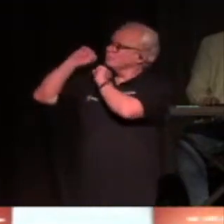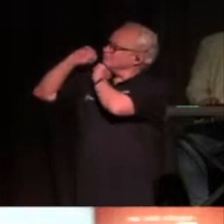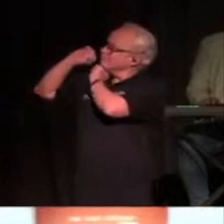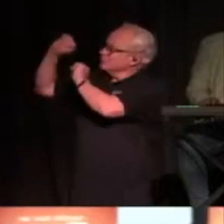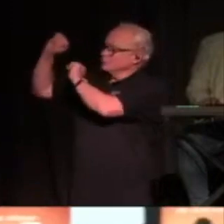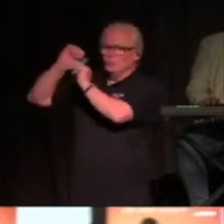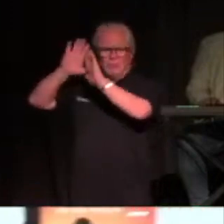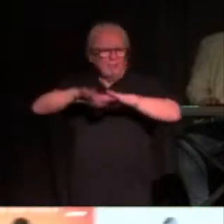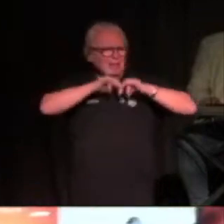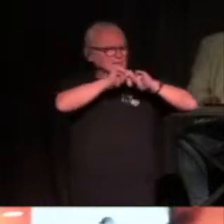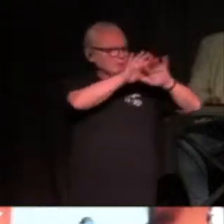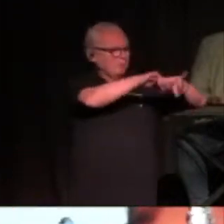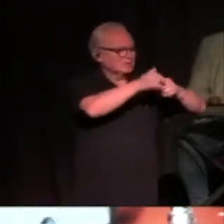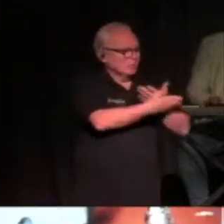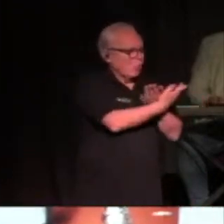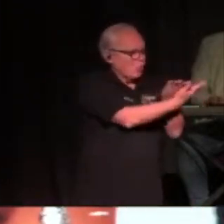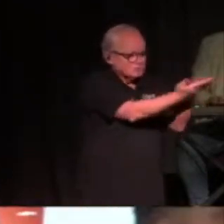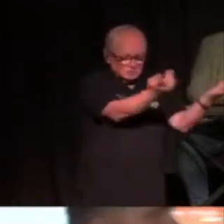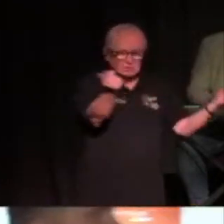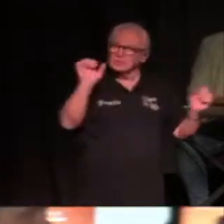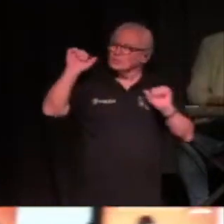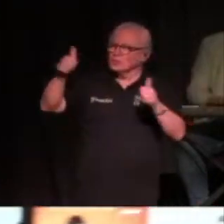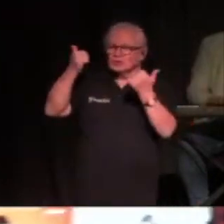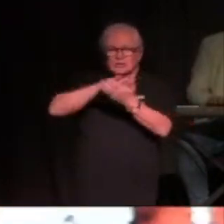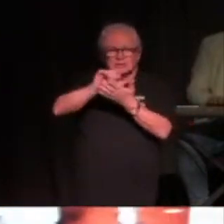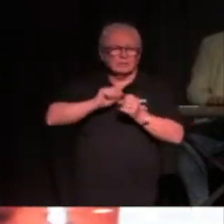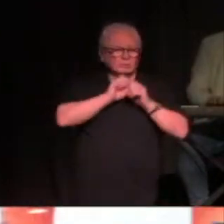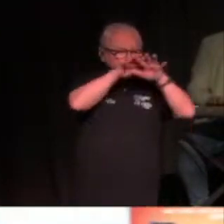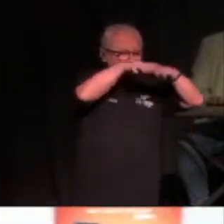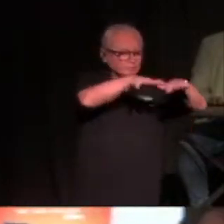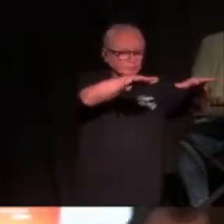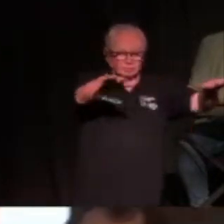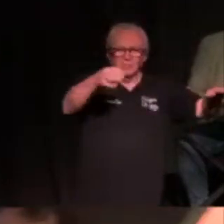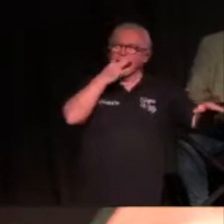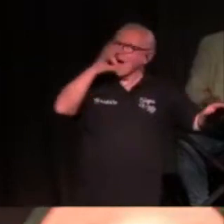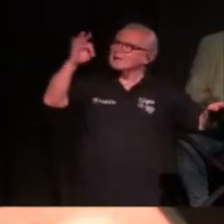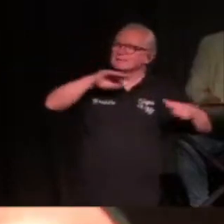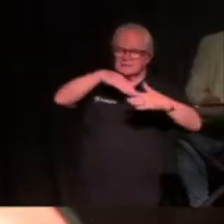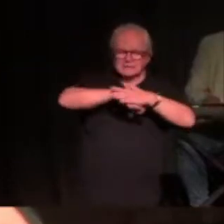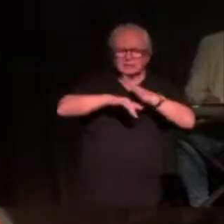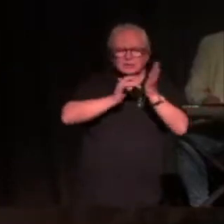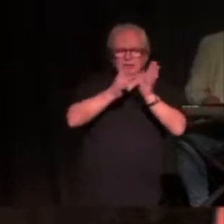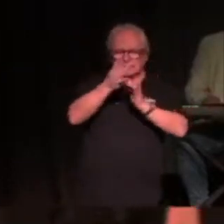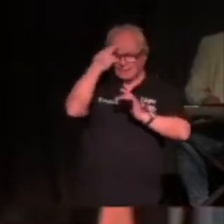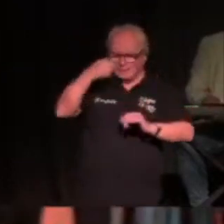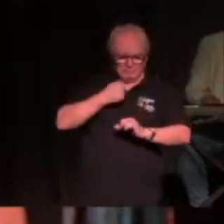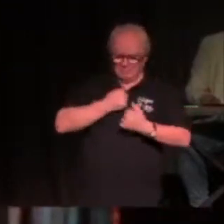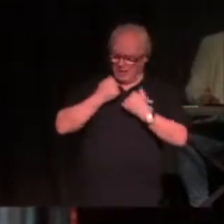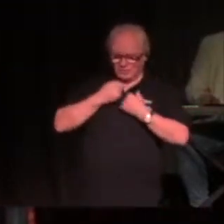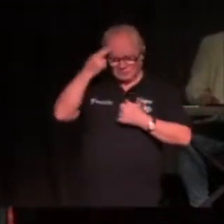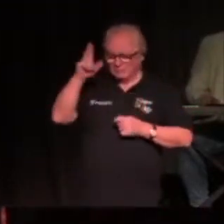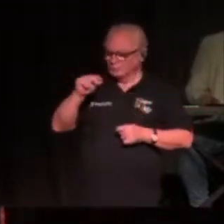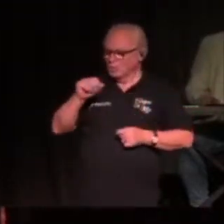them. Your blessing, God. Your goodness upon them. And Lord, we ask that all in Jesus' name. Not in my name, but your name